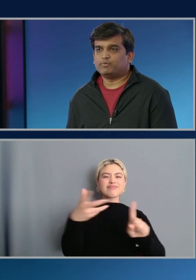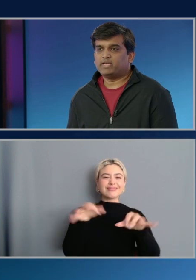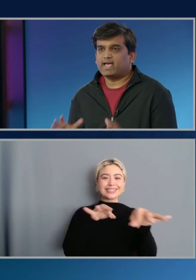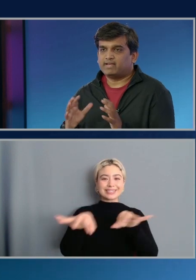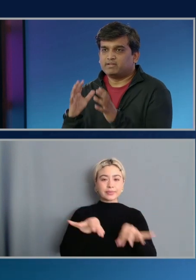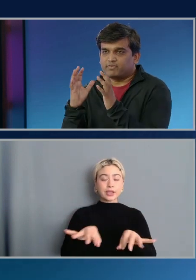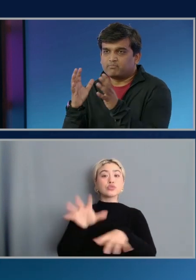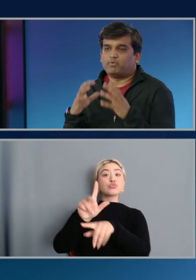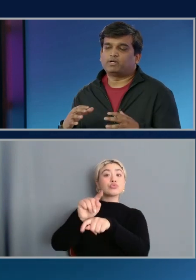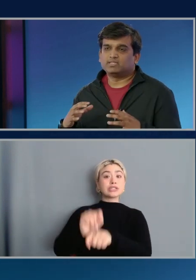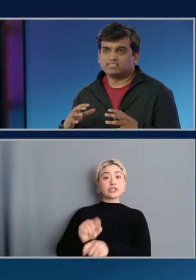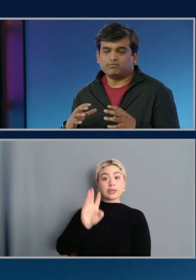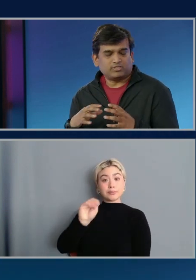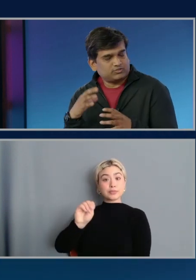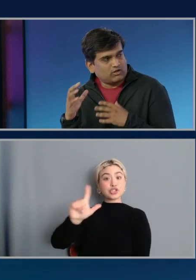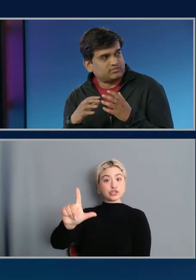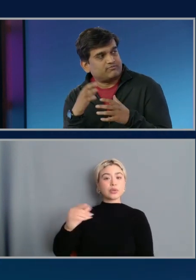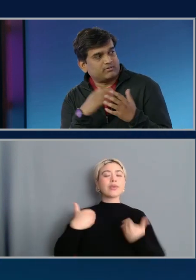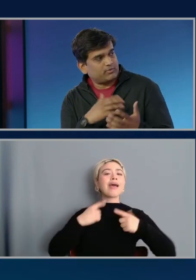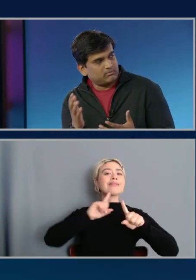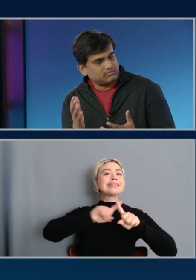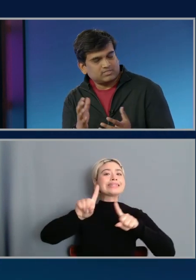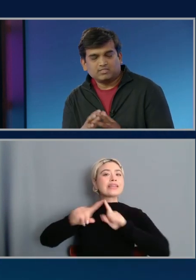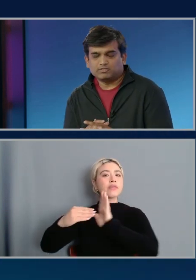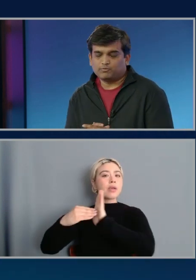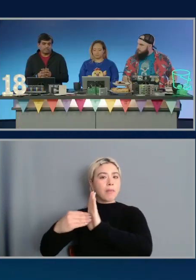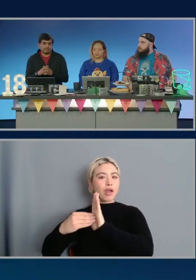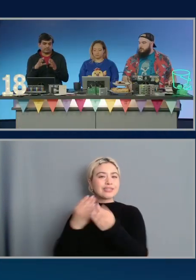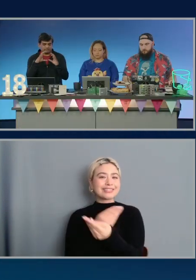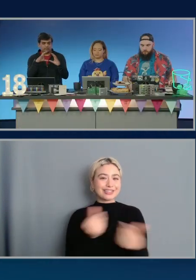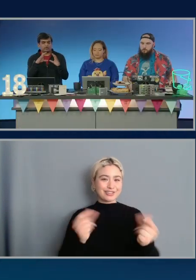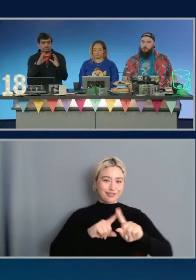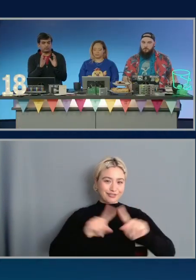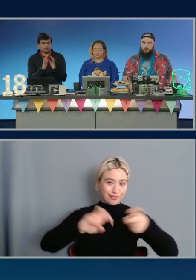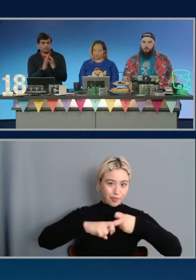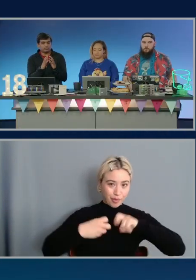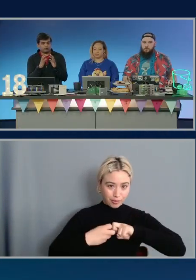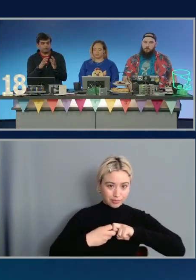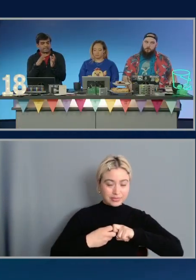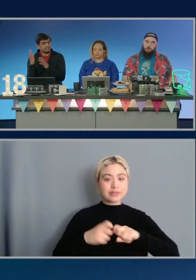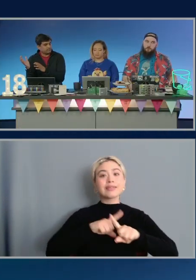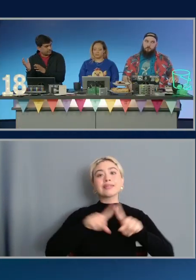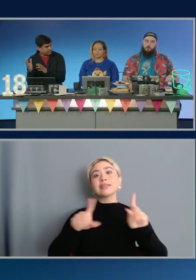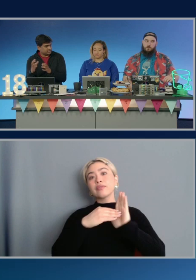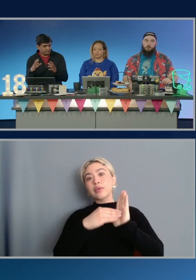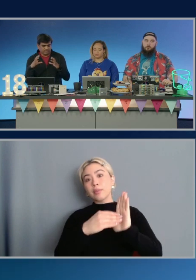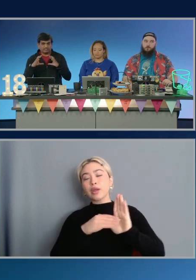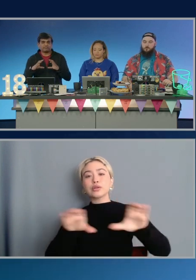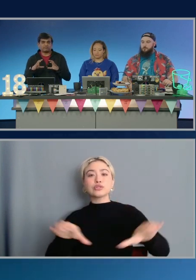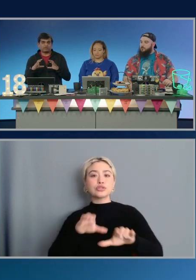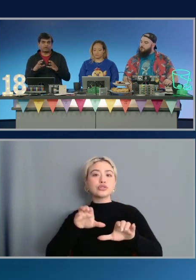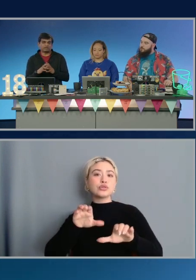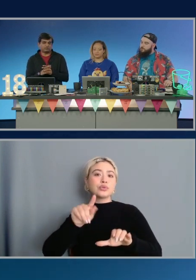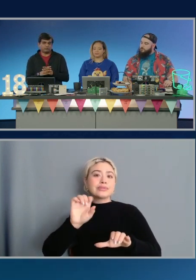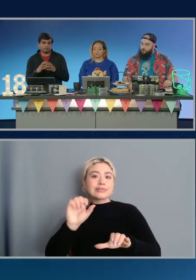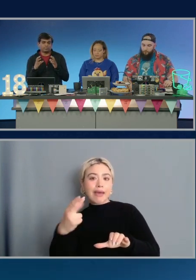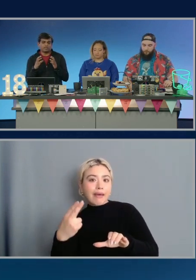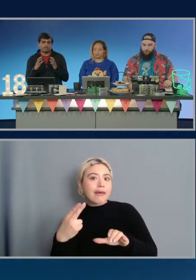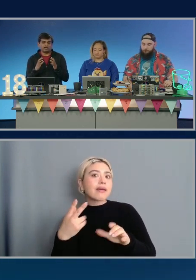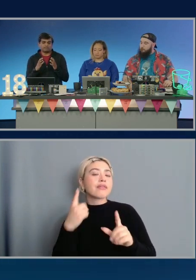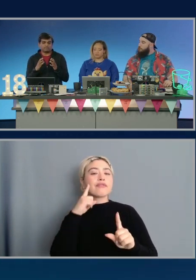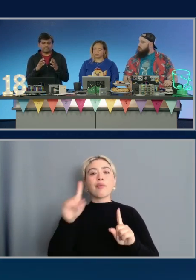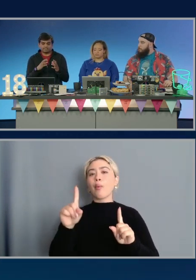learning, we had different models which solves different problems. So we had a different model to do text summarization. We have a different model to